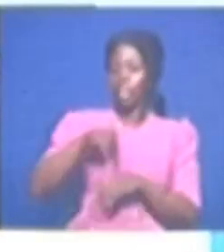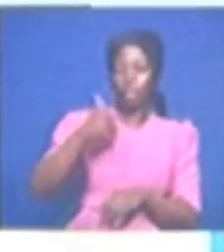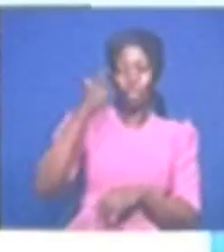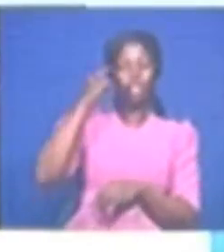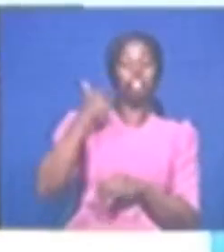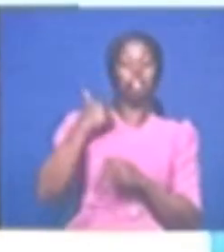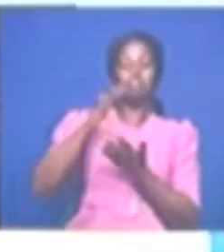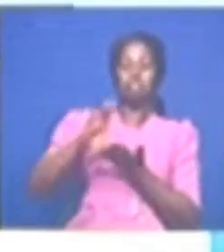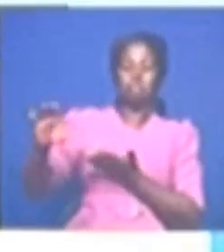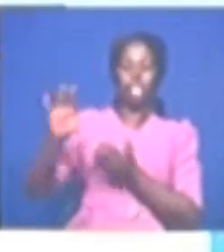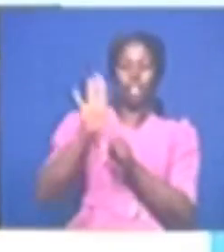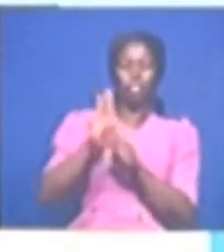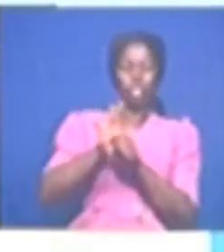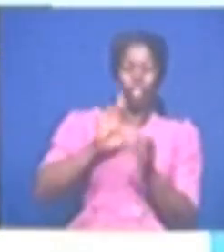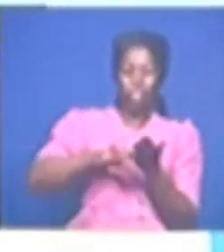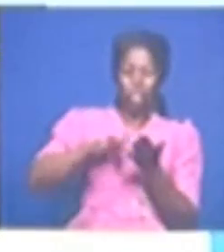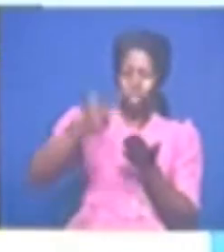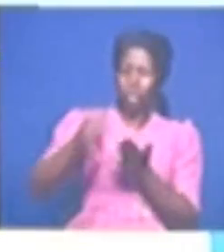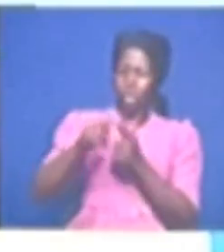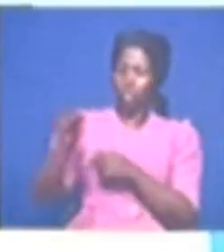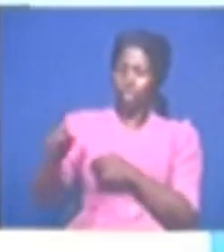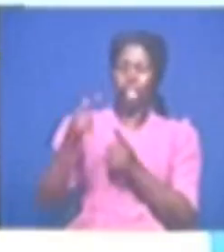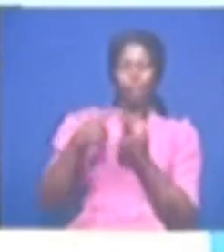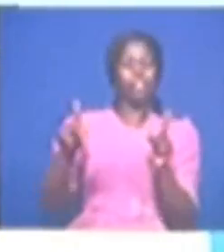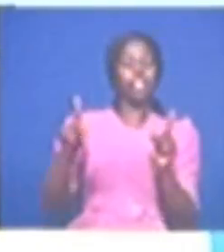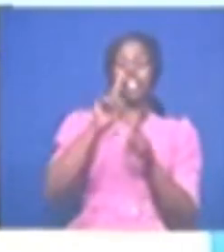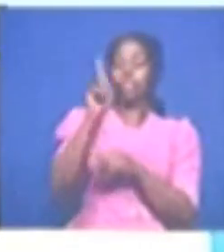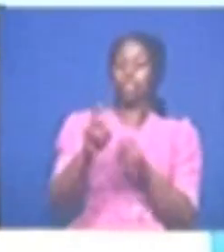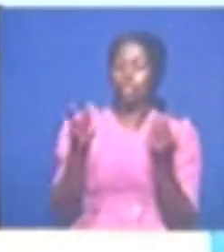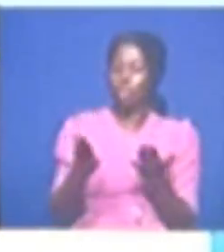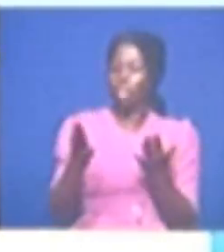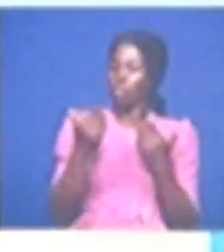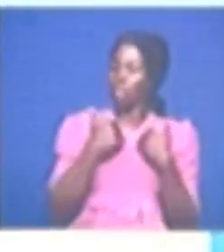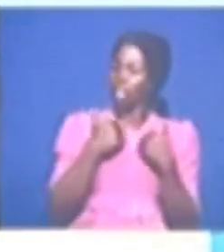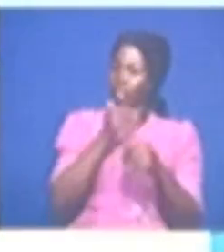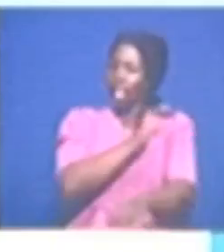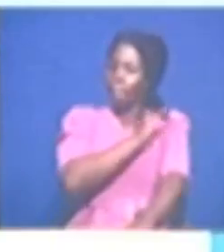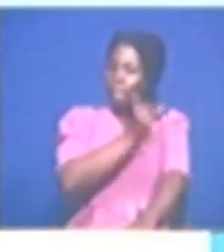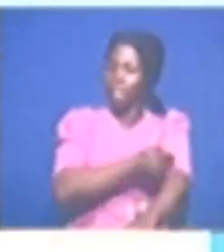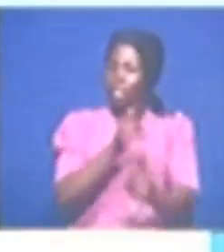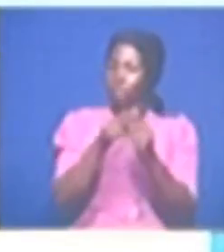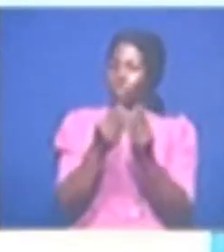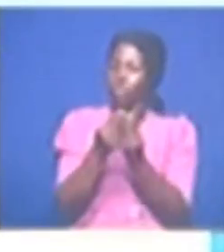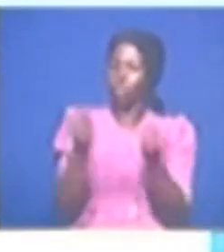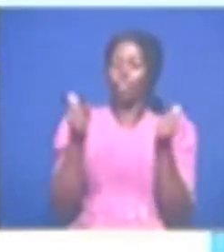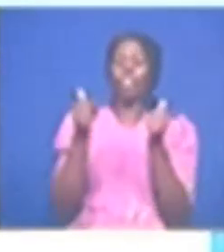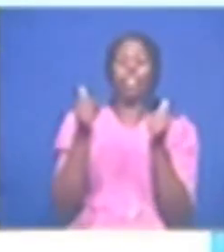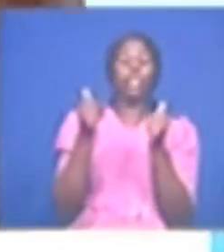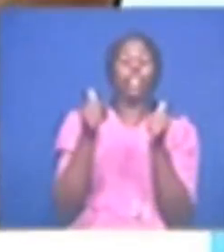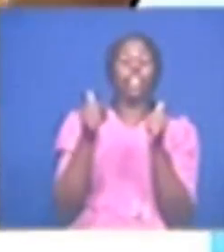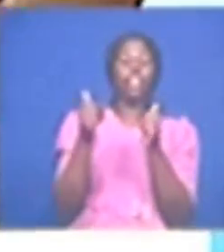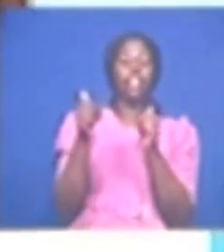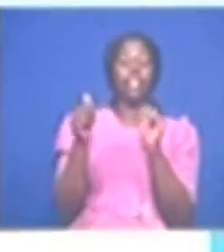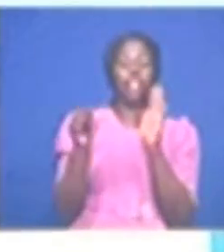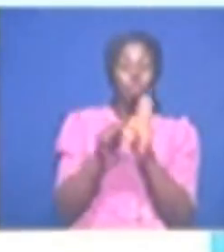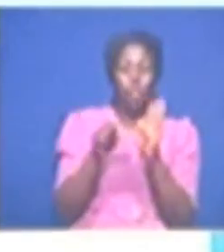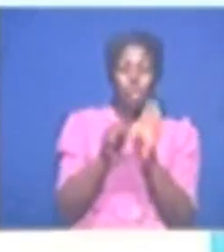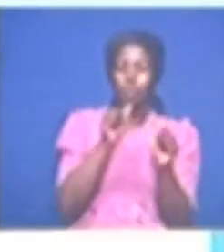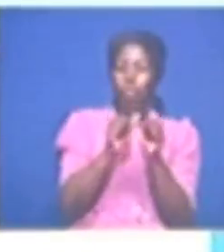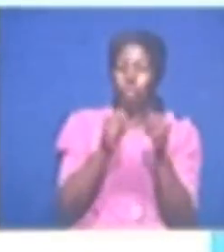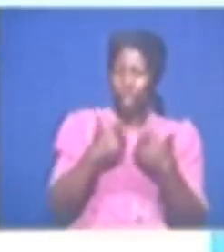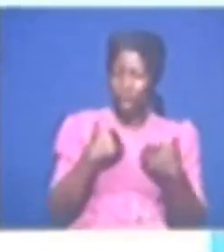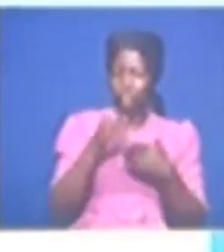this. But the question is, do we have that capacity even to absorb the disasters which we have? In